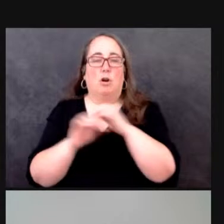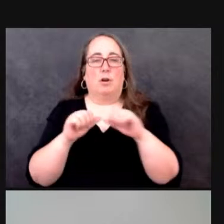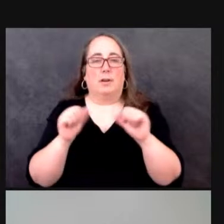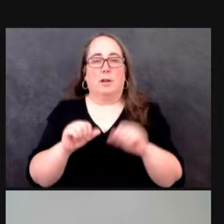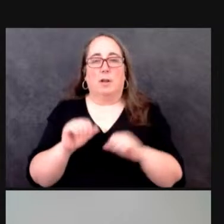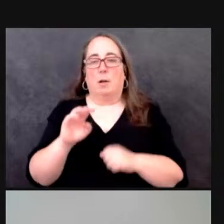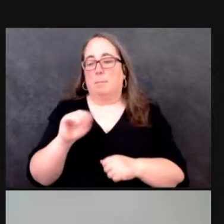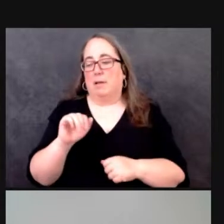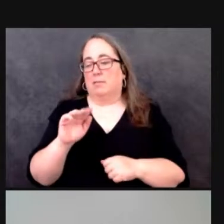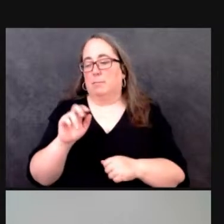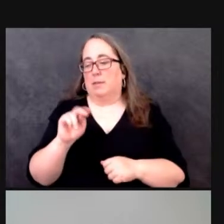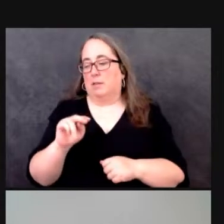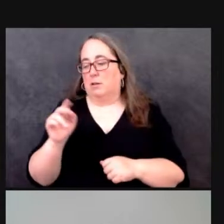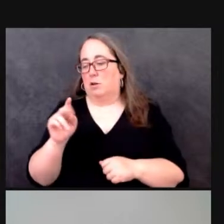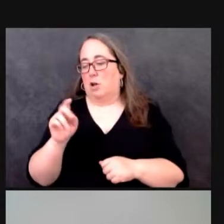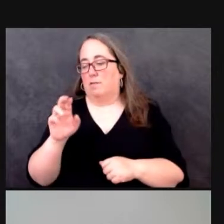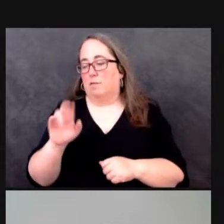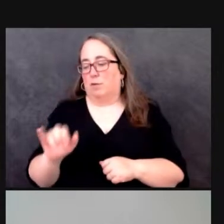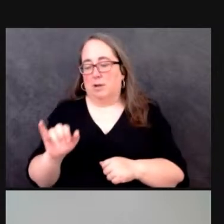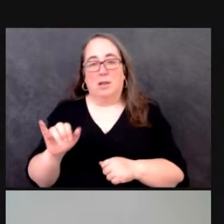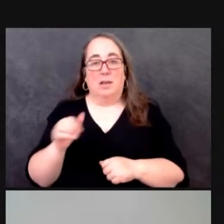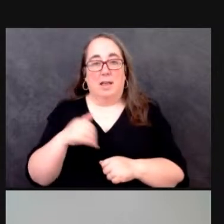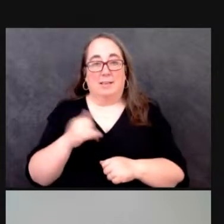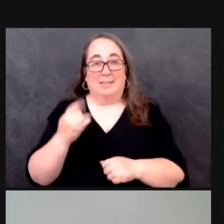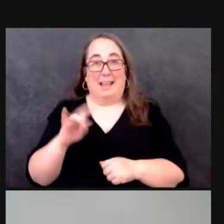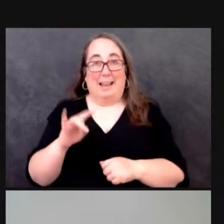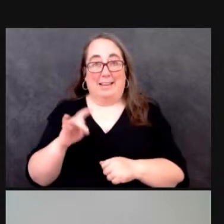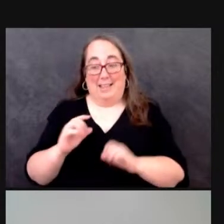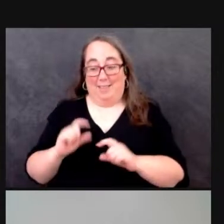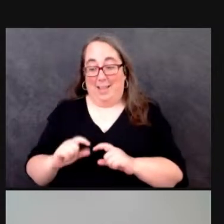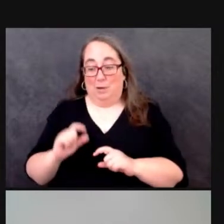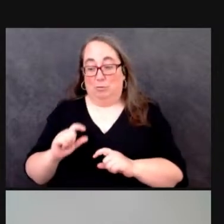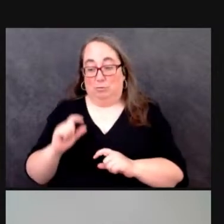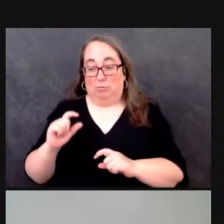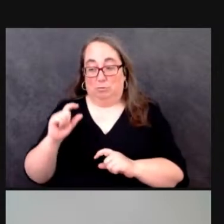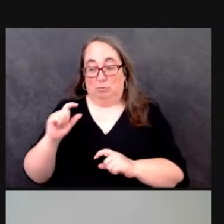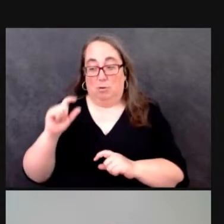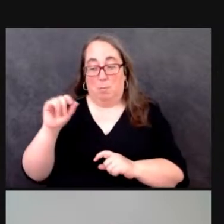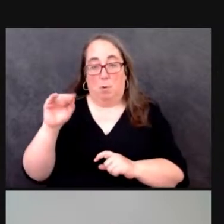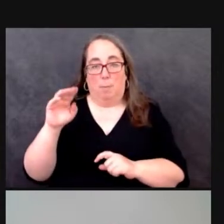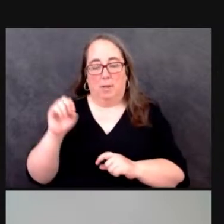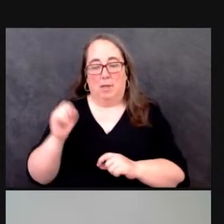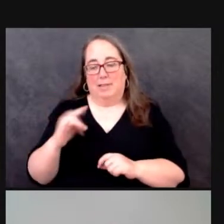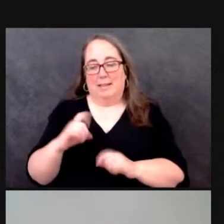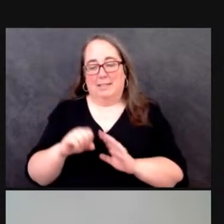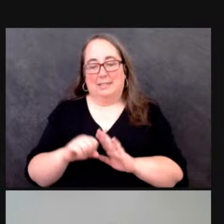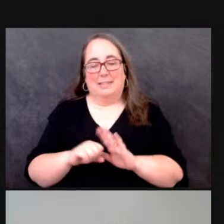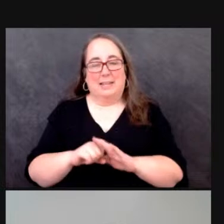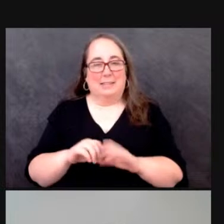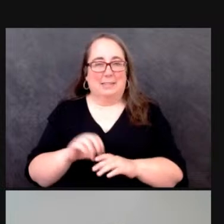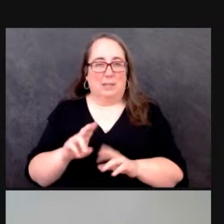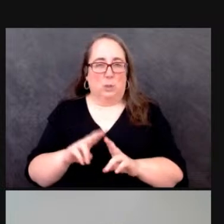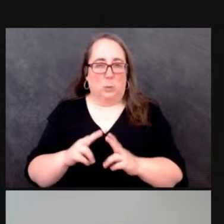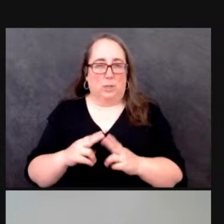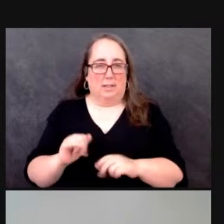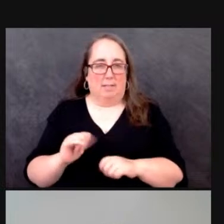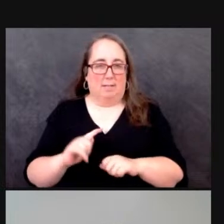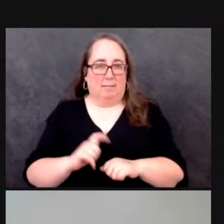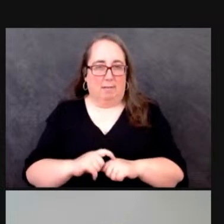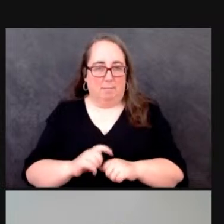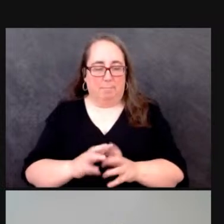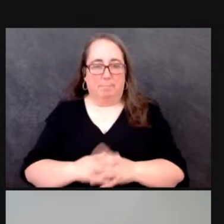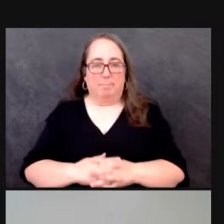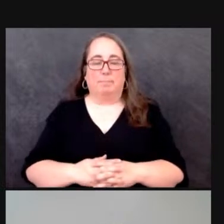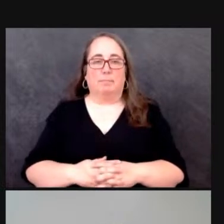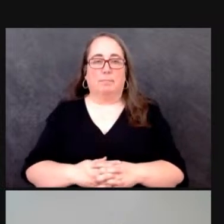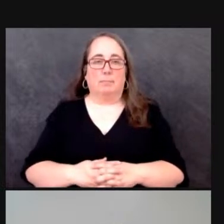Godfrey, the base consists of 18 layers of marble, which represented the 18 states comprising the Union at the time.